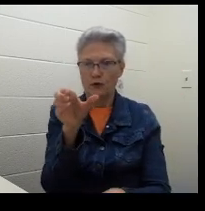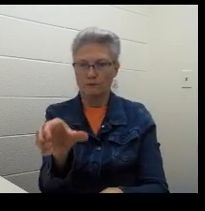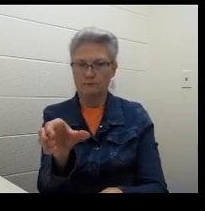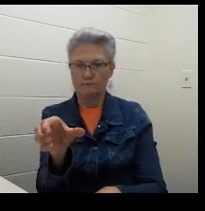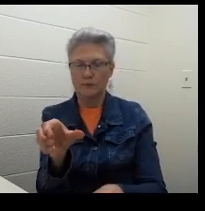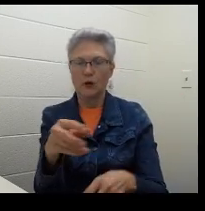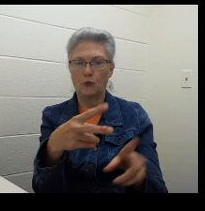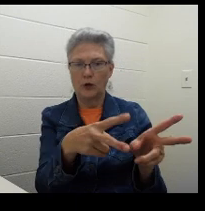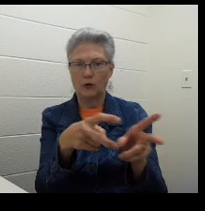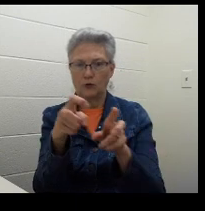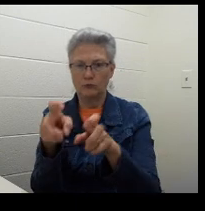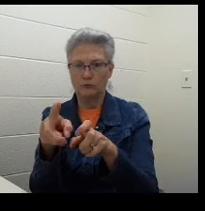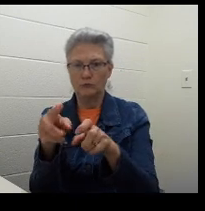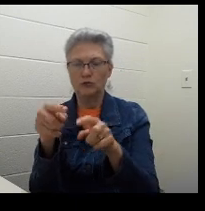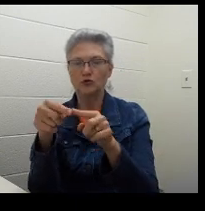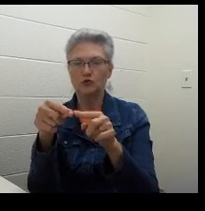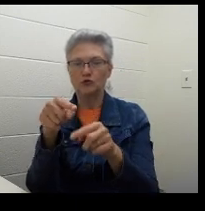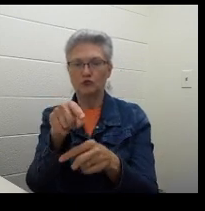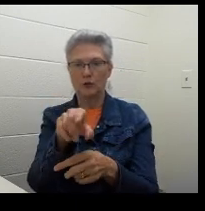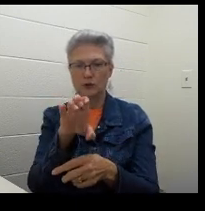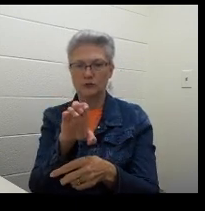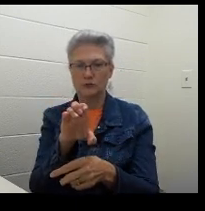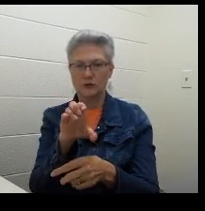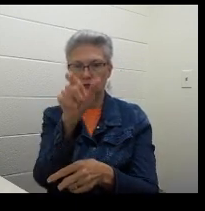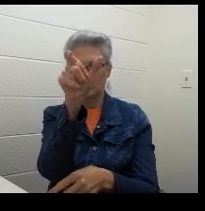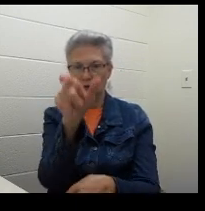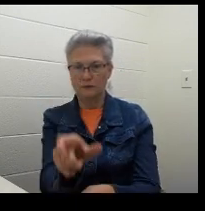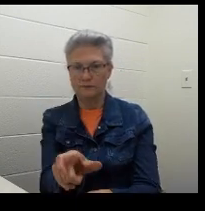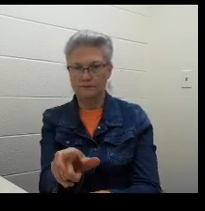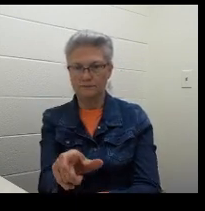them into the hundreds.